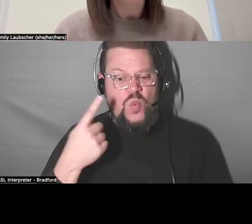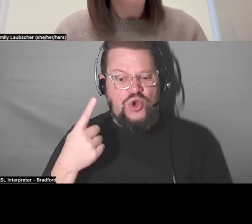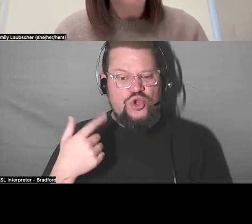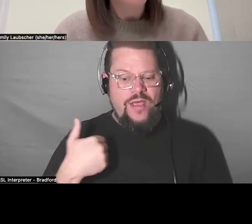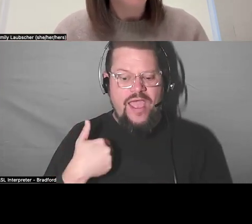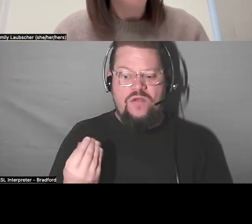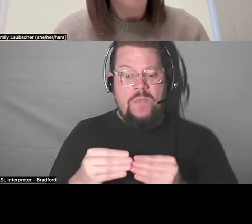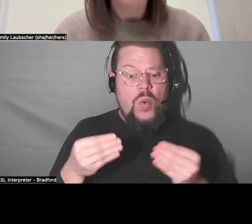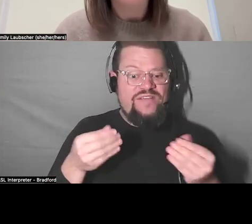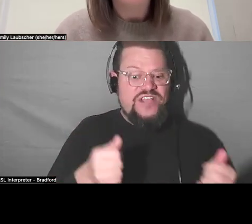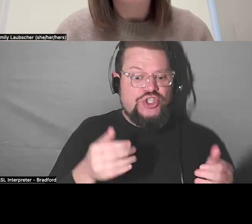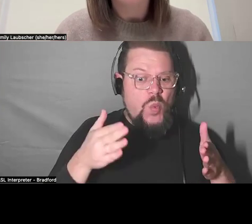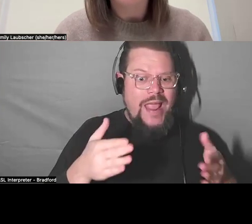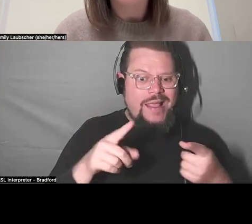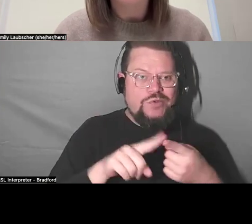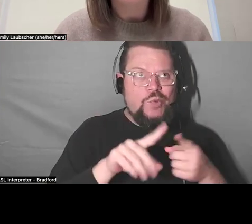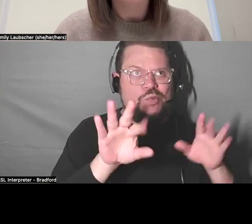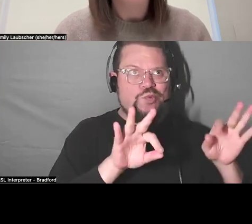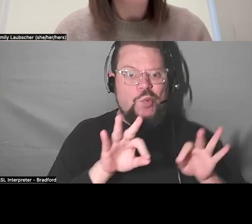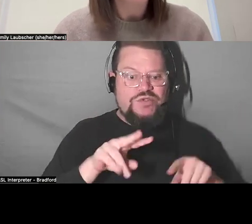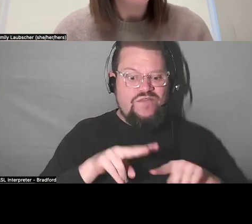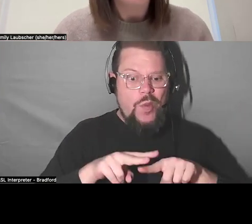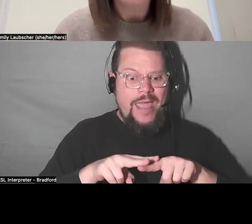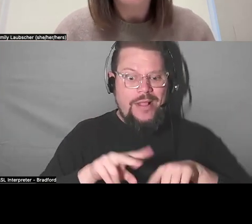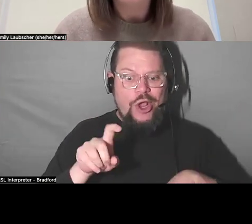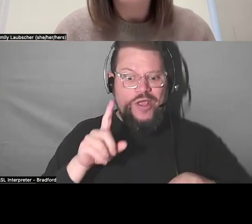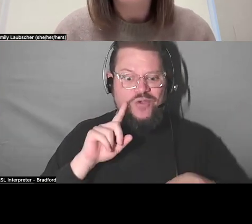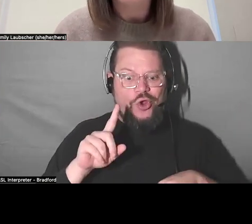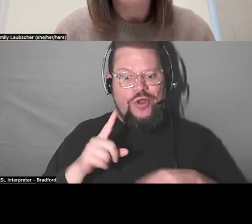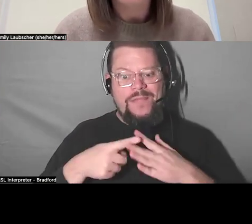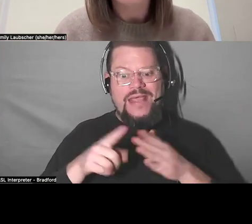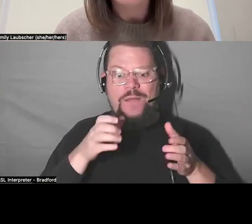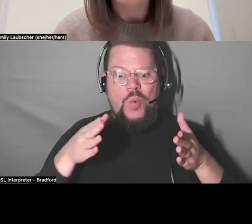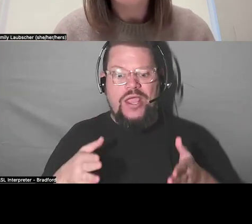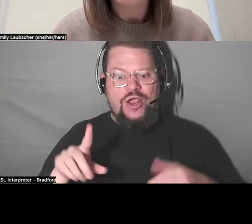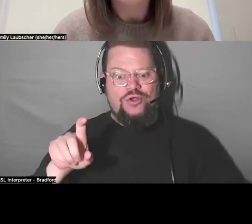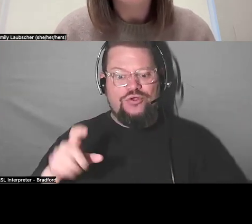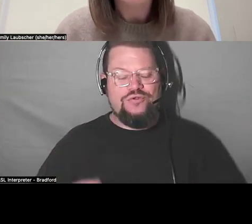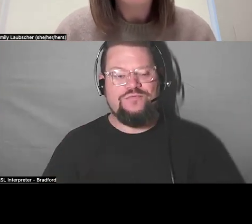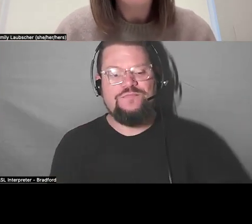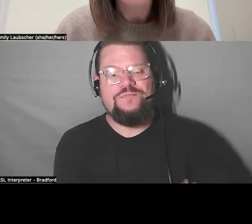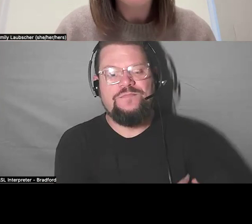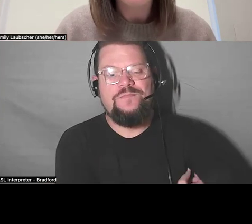more efficient way to go about choosing vocabulary for beginning communicators who require AAC.